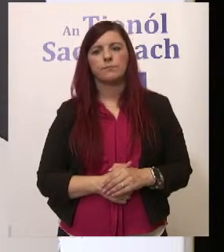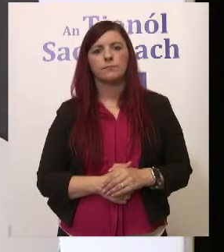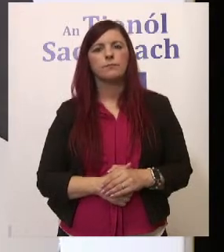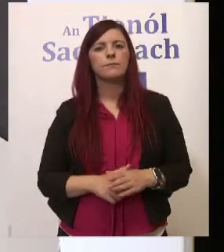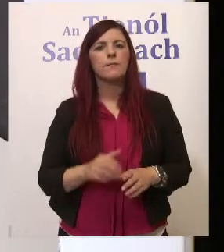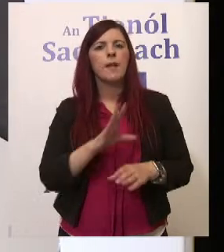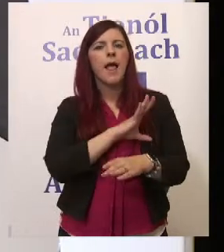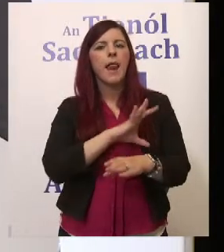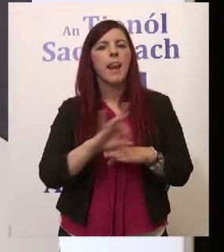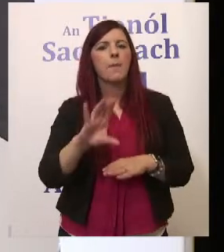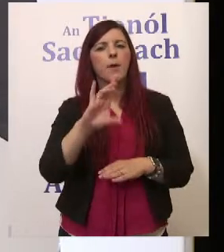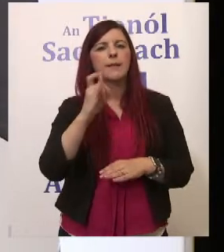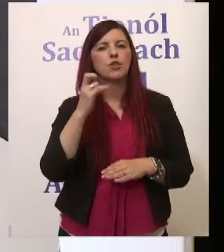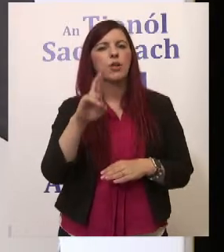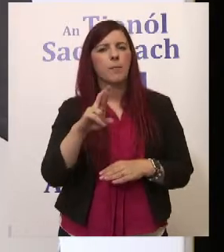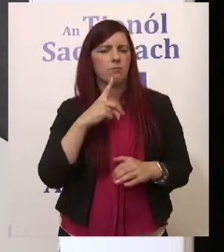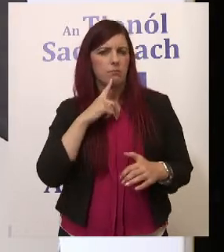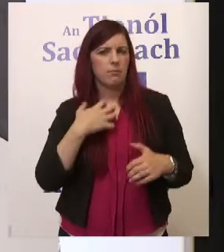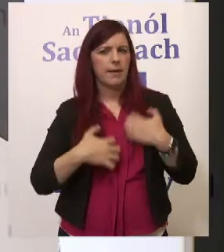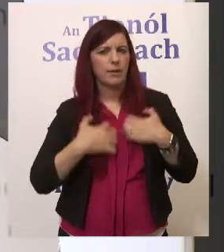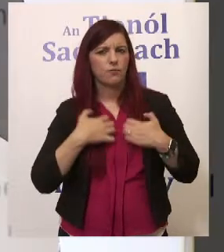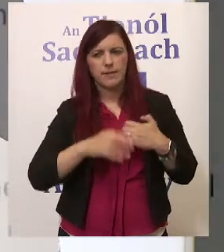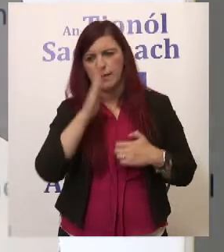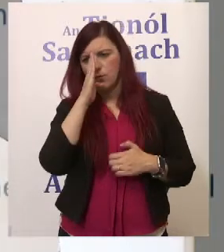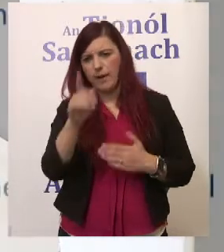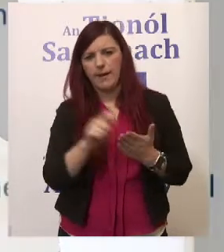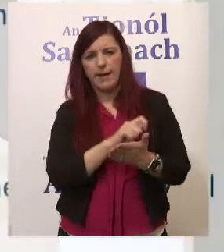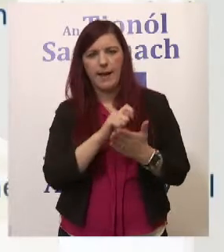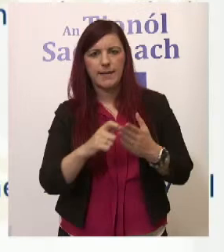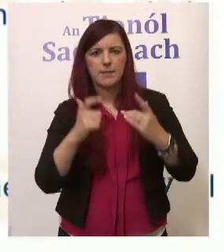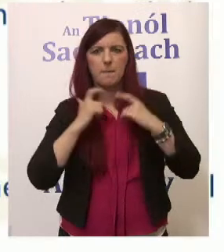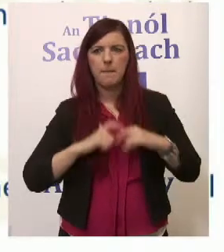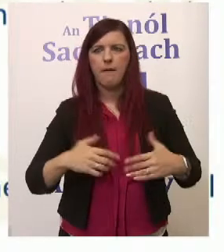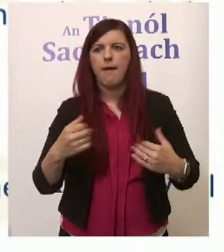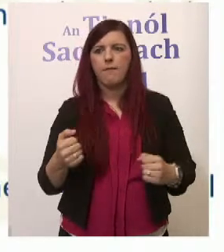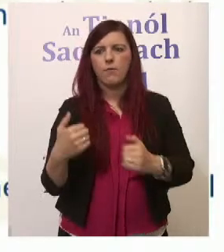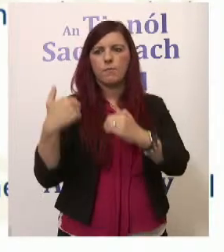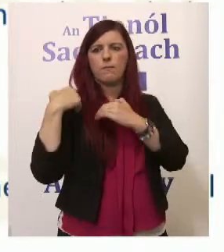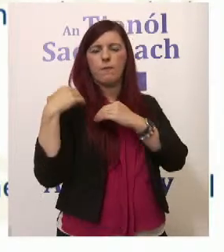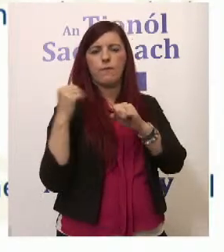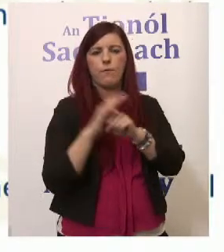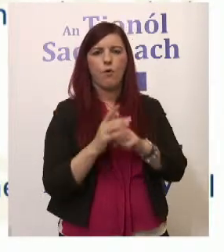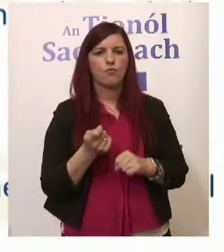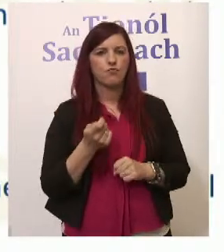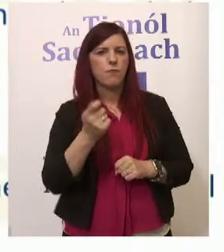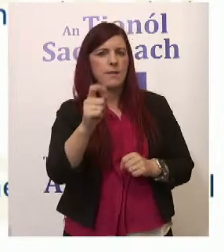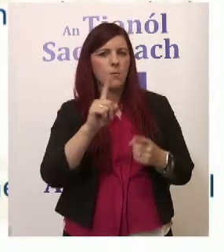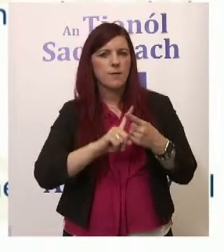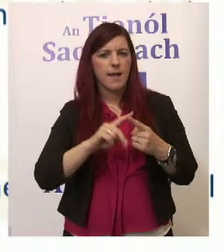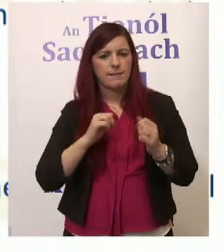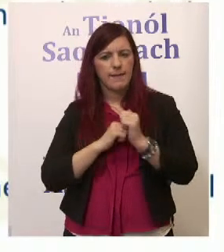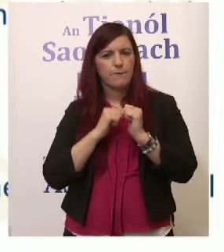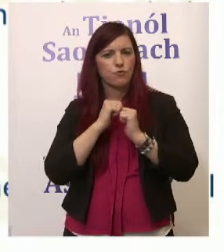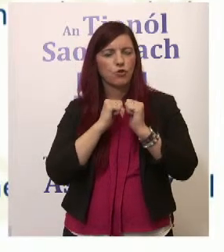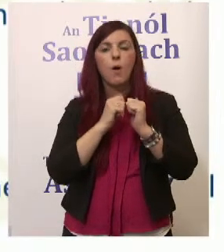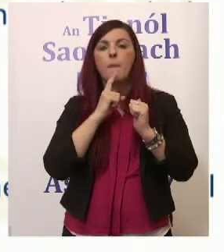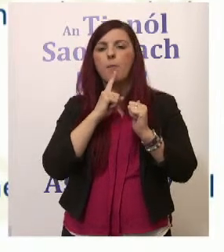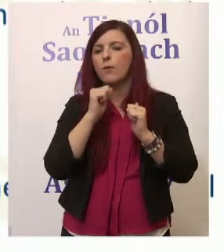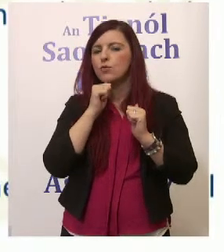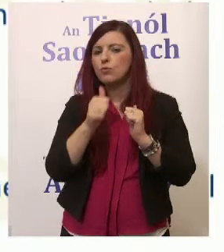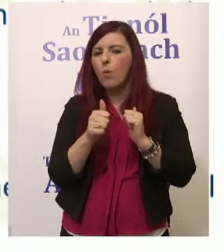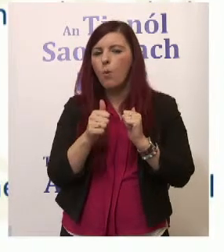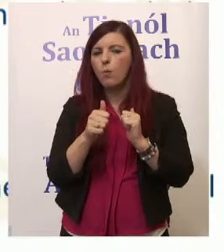Limerick Chamber is very interested in the directly elected mayor having responsibility over transport and infrastructure. However, there's no